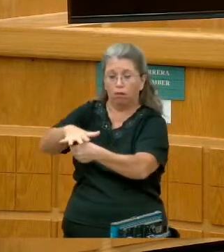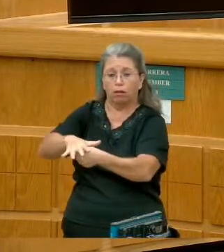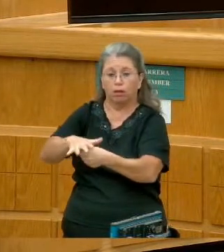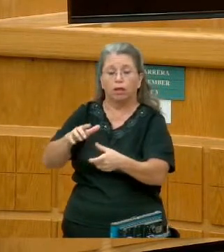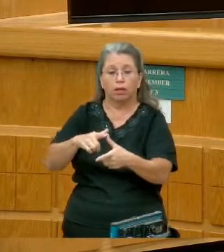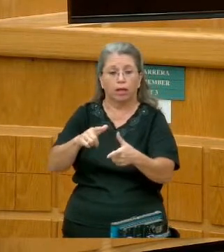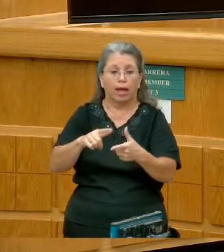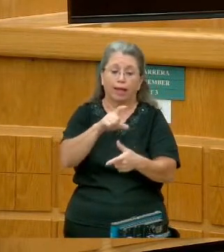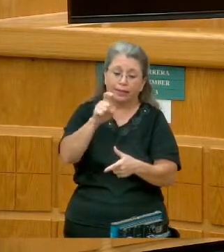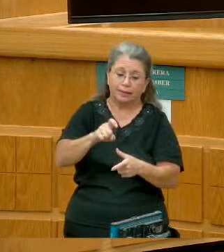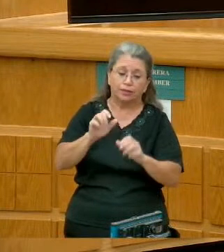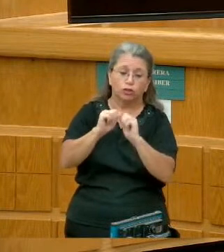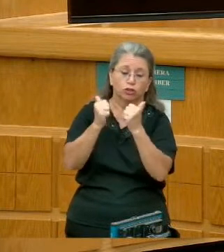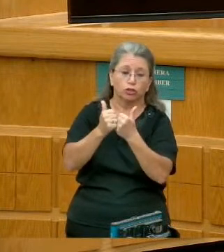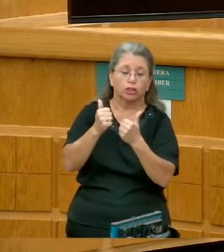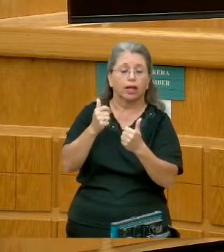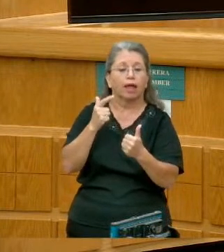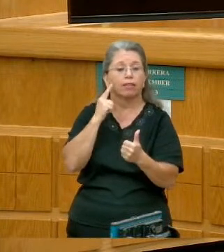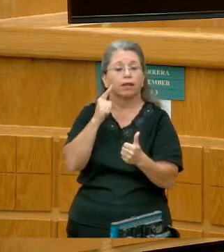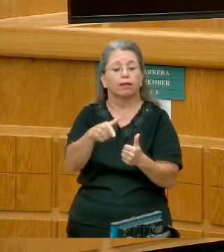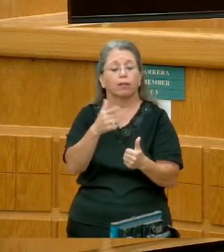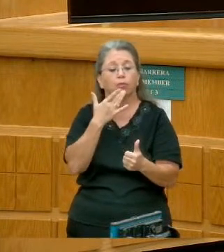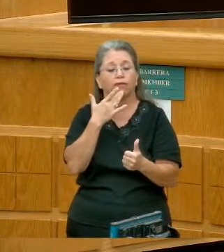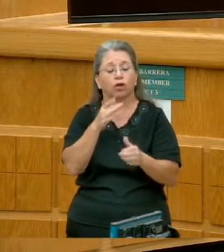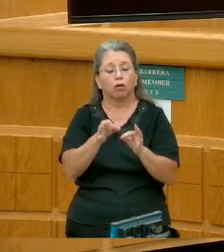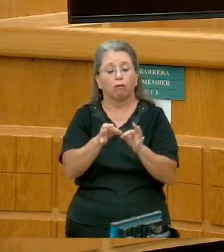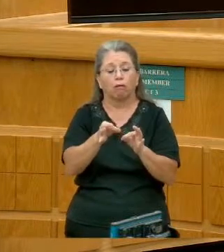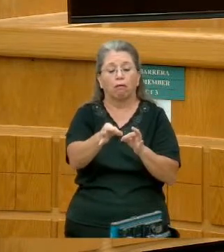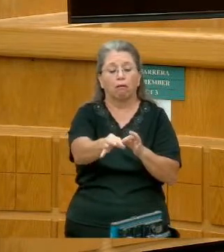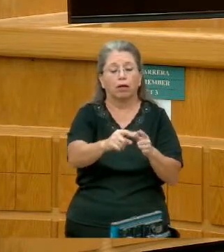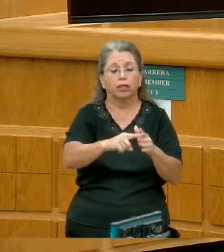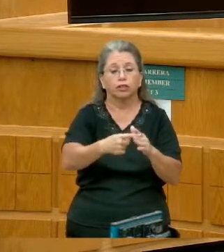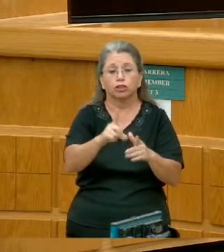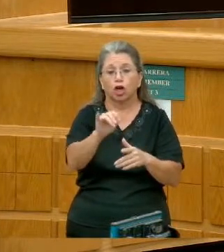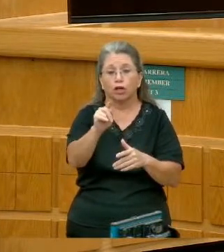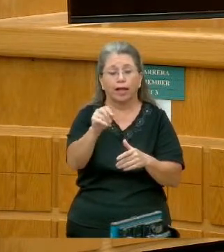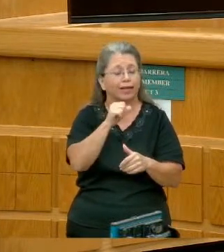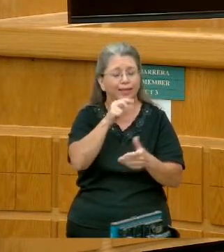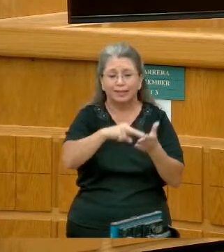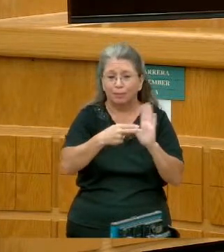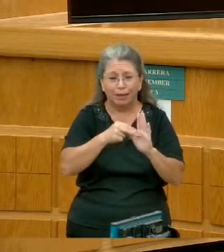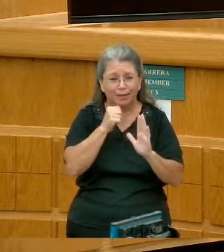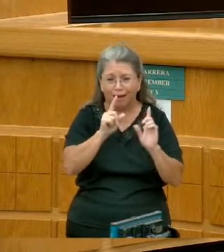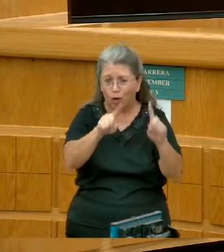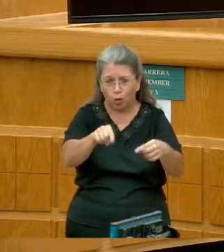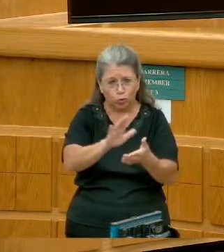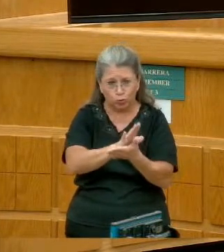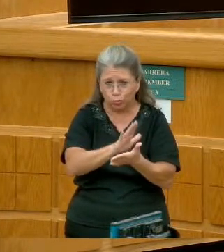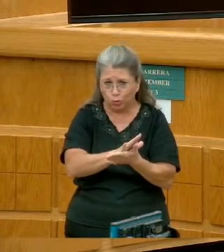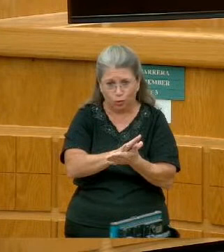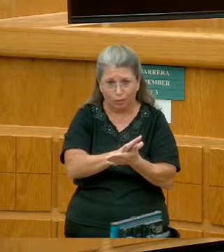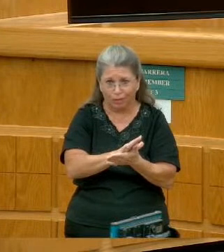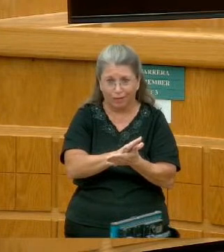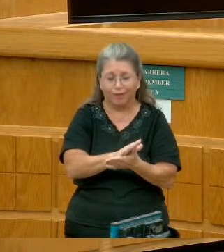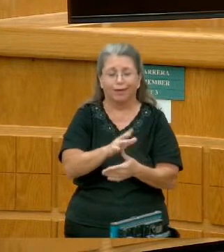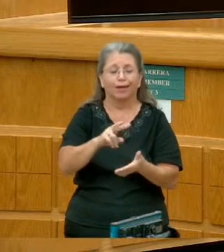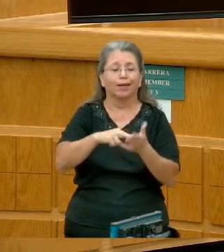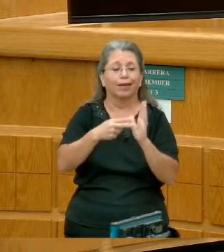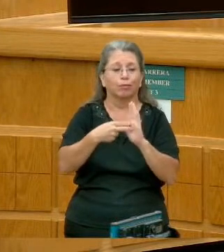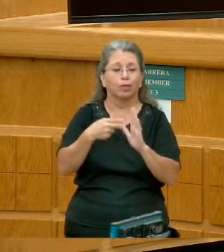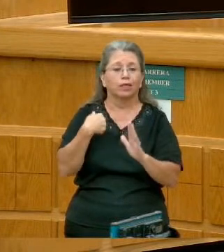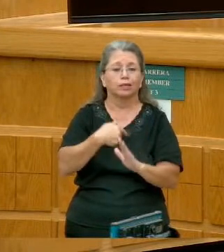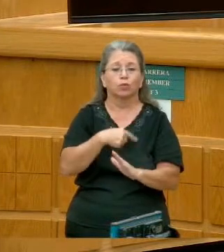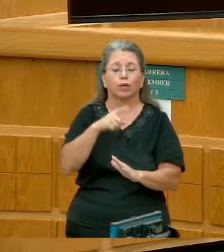Teachers Association to have a later start date. That doesn't mean we're not going to school. It just means that we need to get